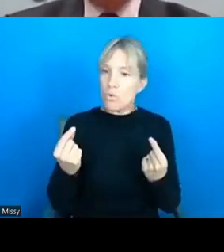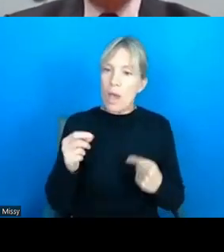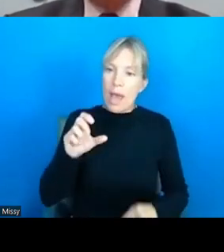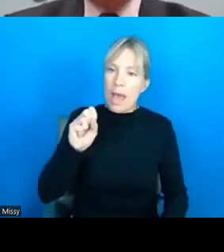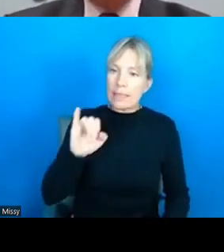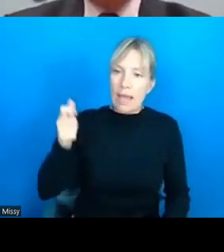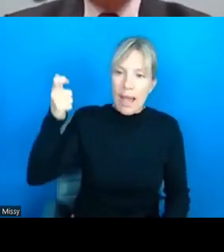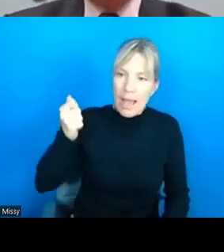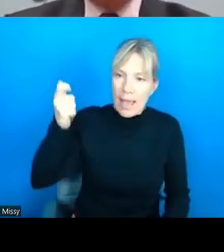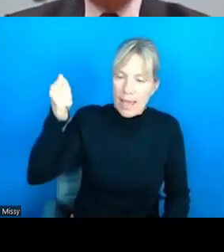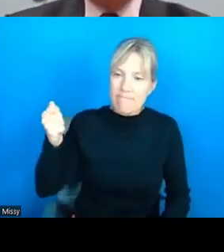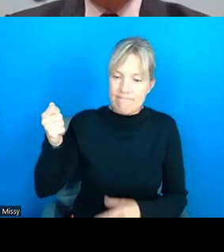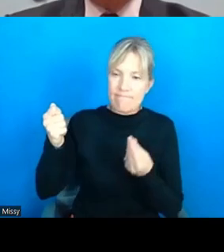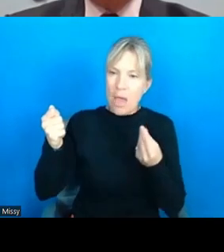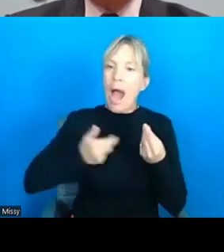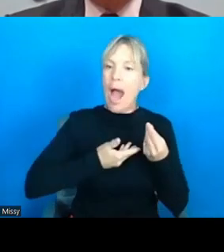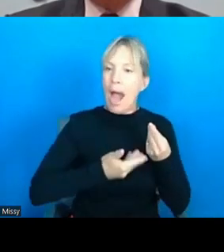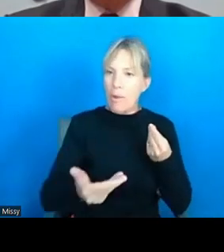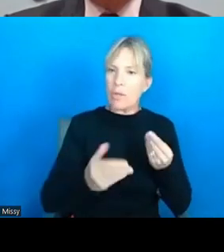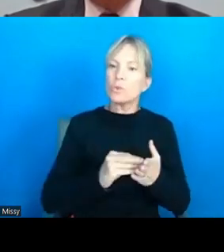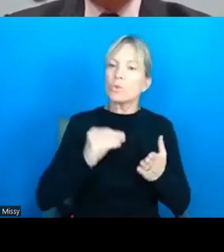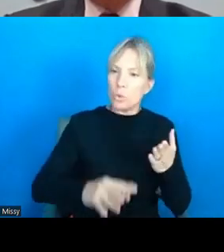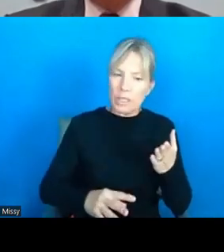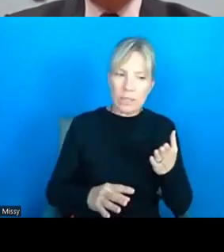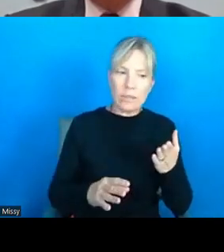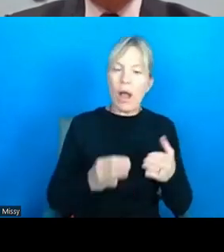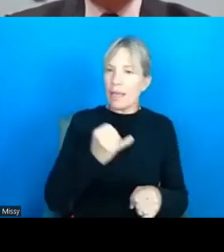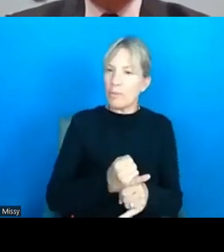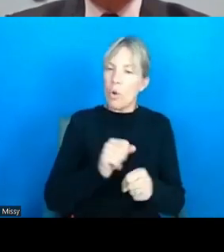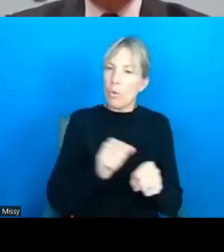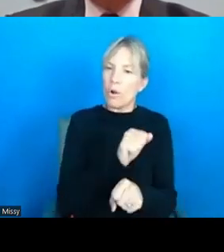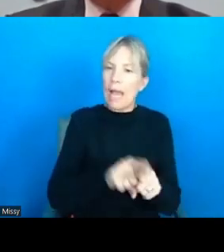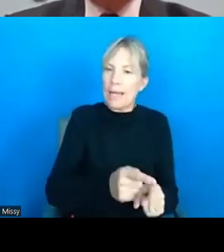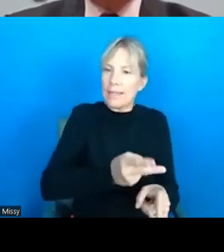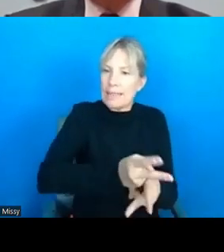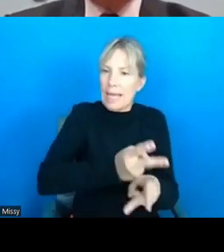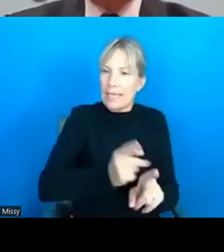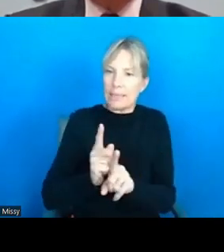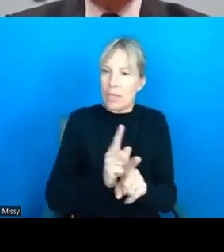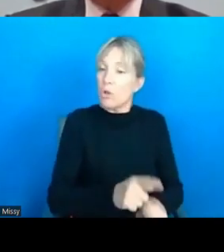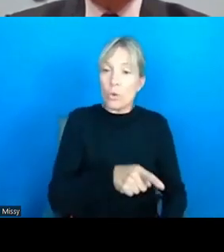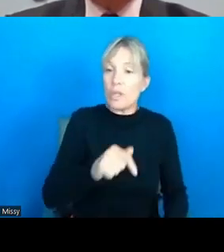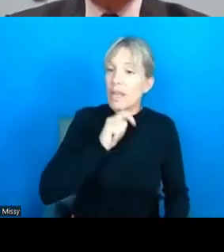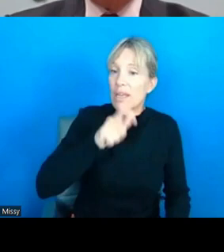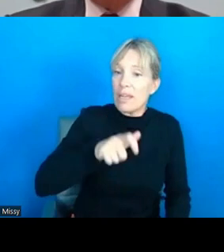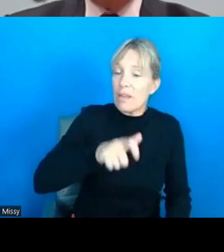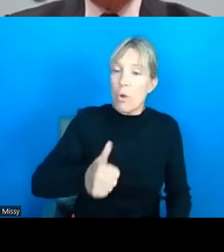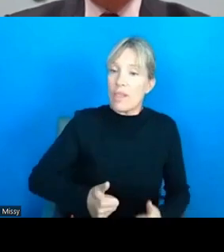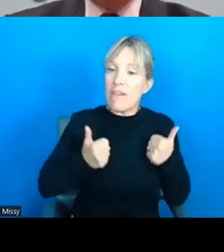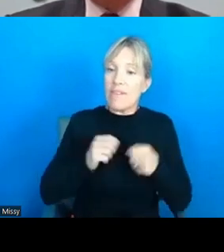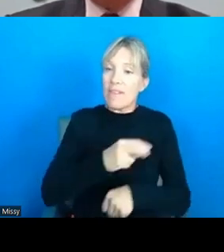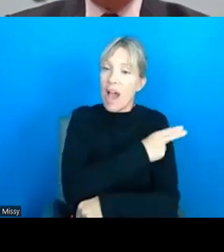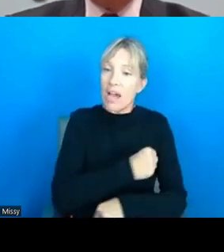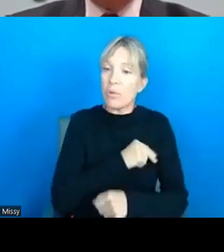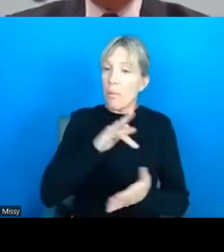SSI checks and hiring students on campus to work as attendants, so they didn't have to live in the